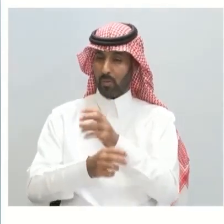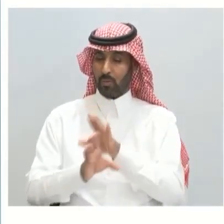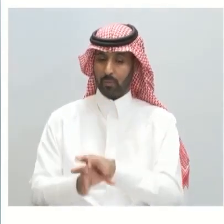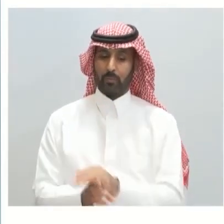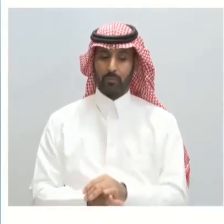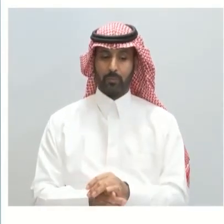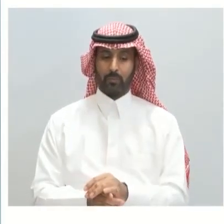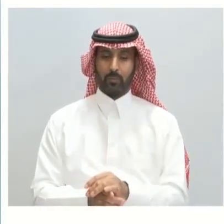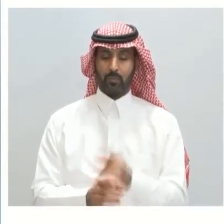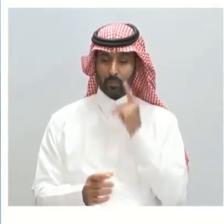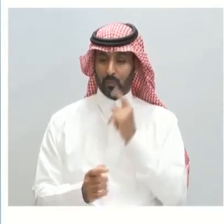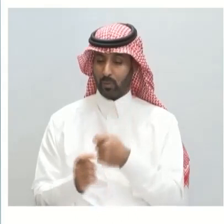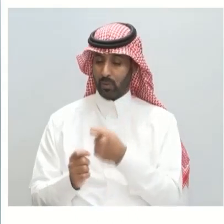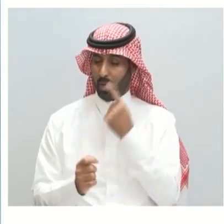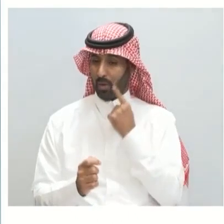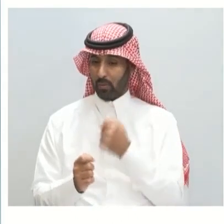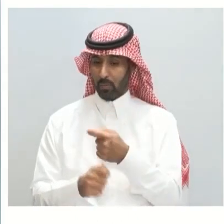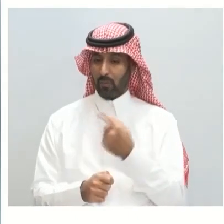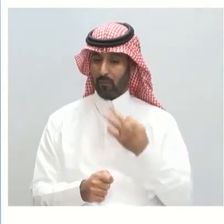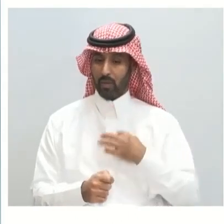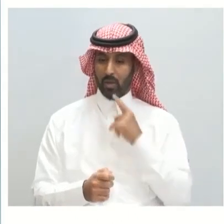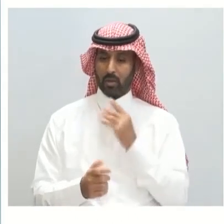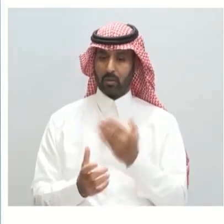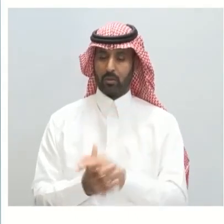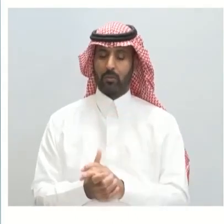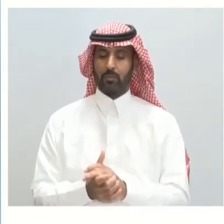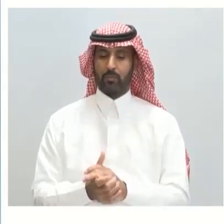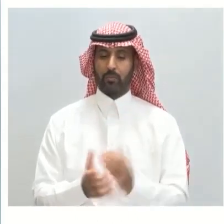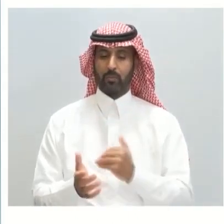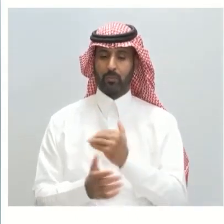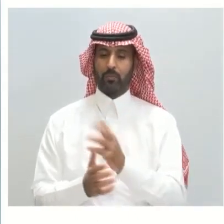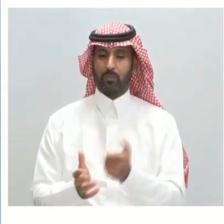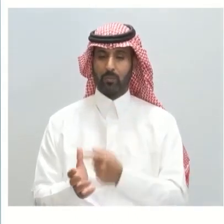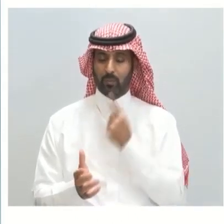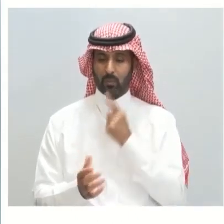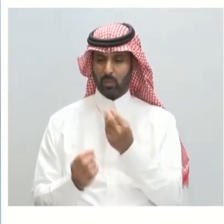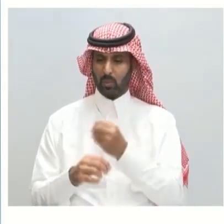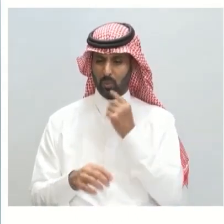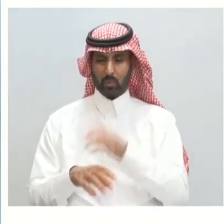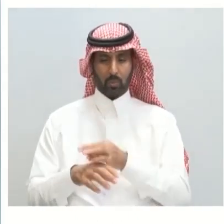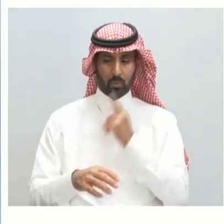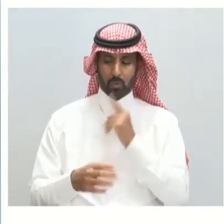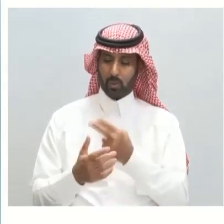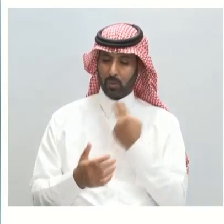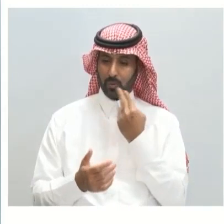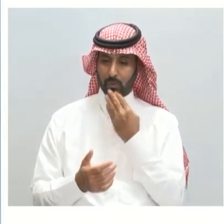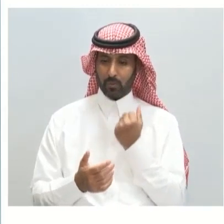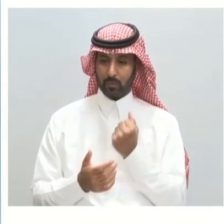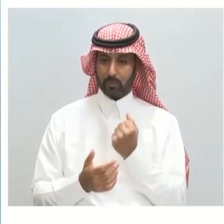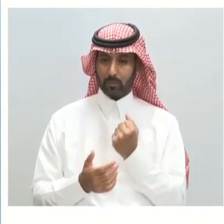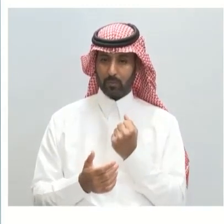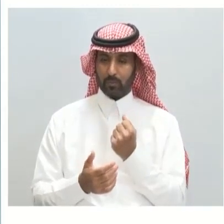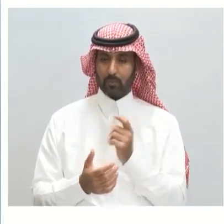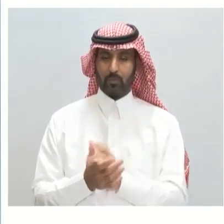worlds. Making a decent living while doing something we genuinely enjoy. There can't be too many people who can claim that.